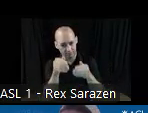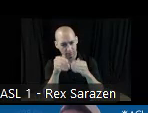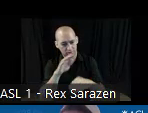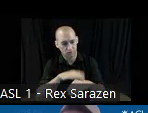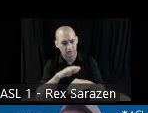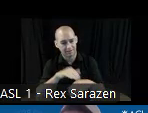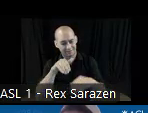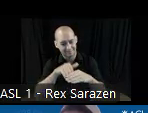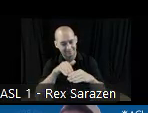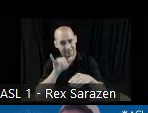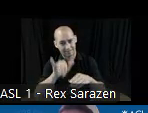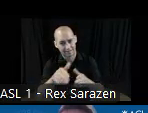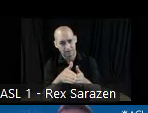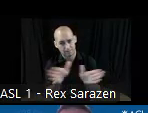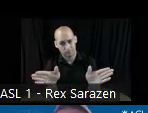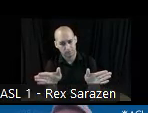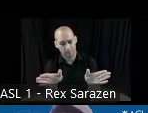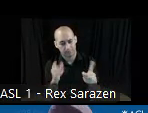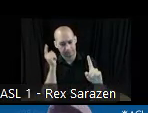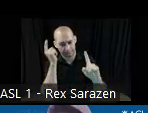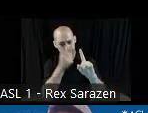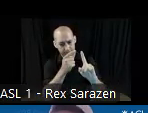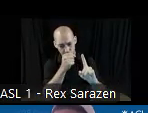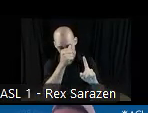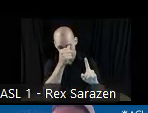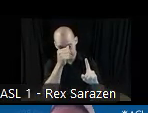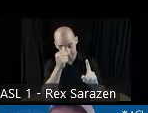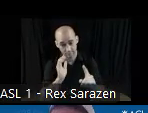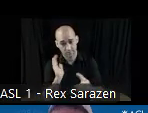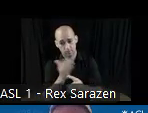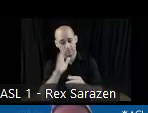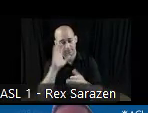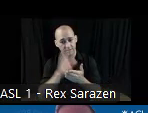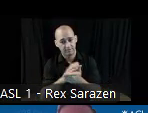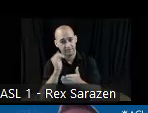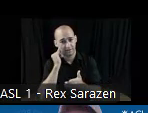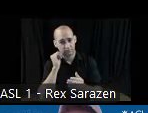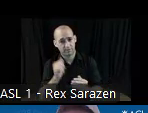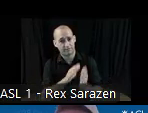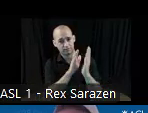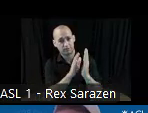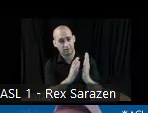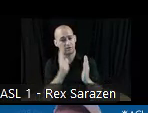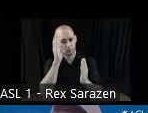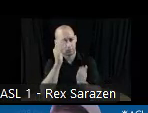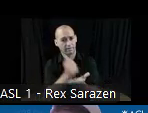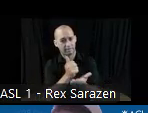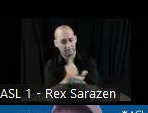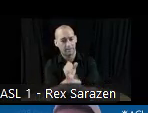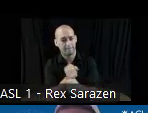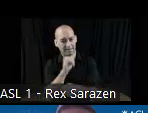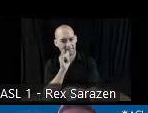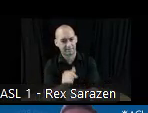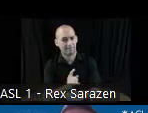that broad aspirational goal that we believe, if we tackle, will help to make that goal a